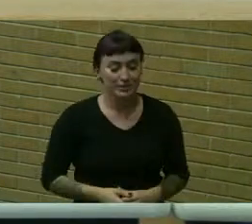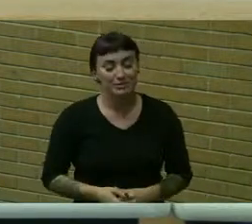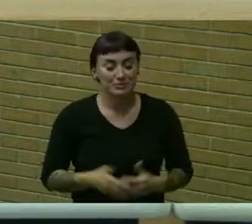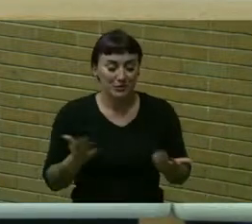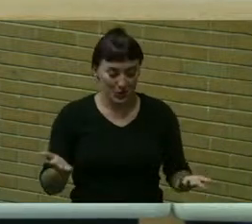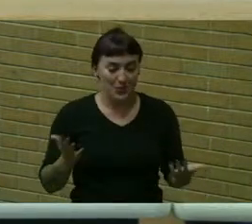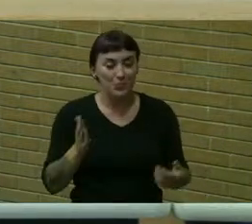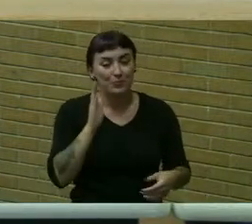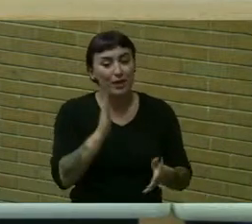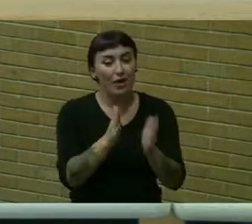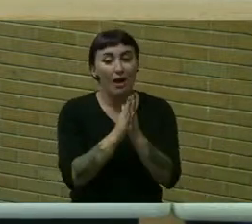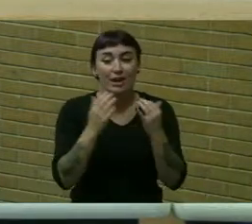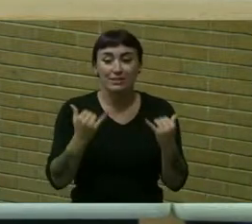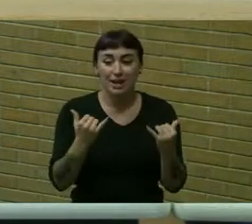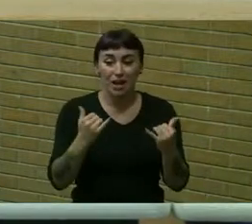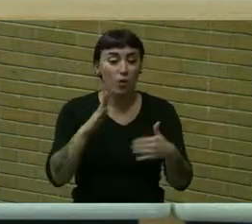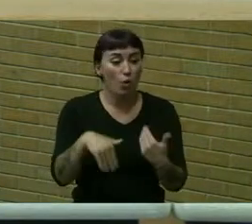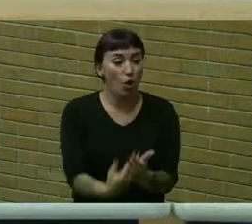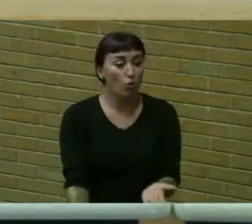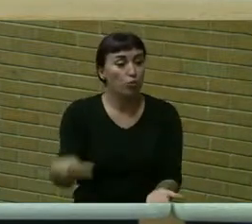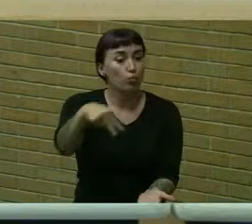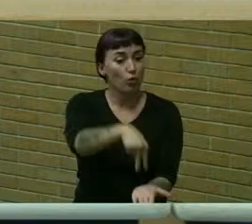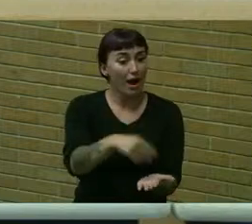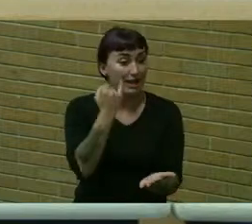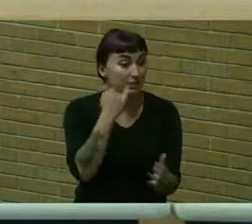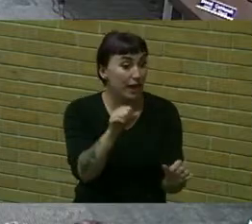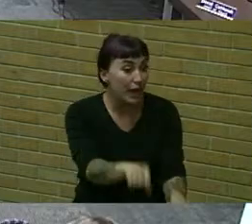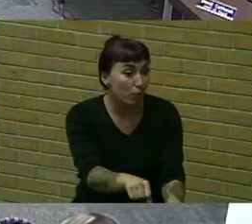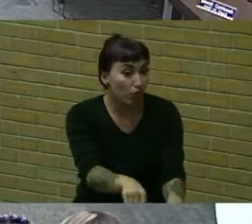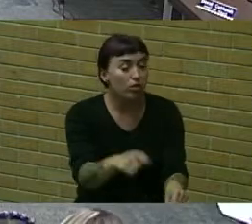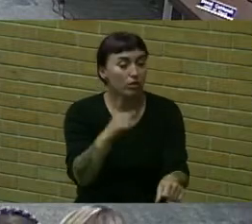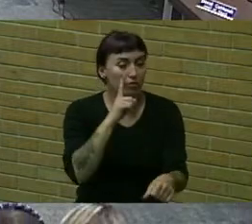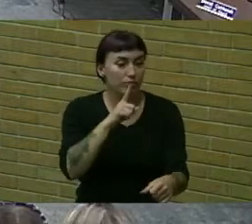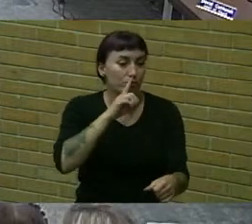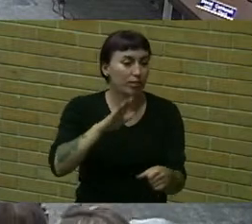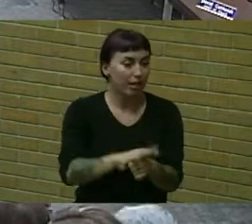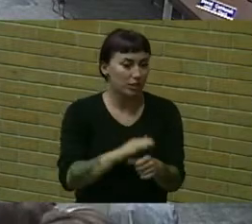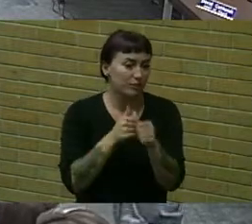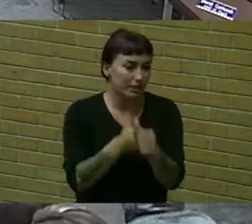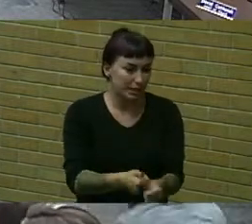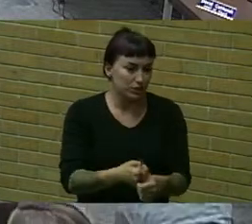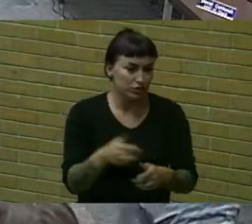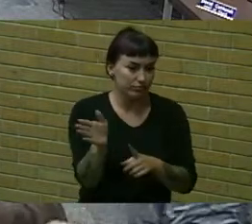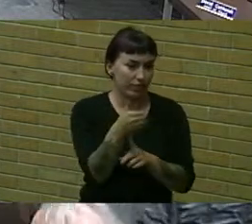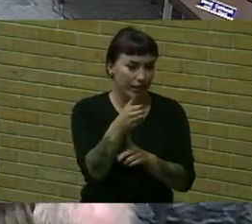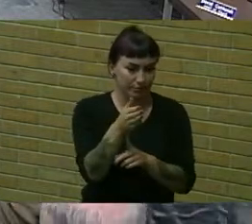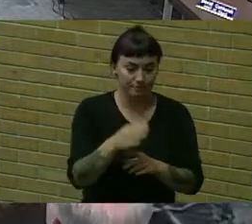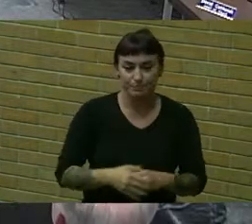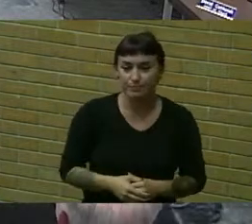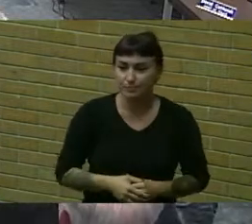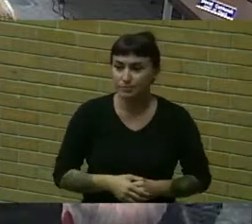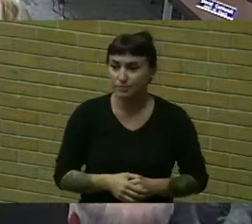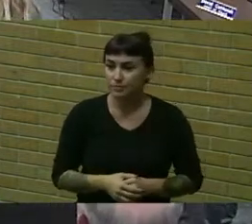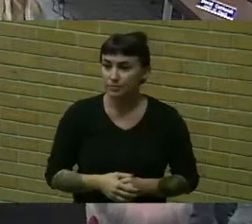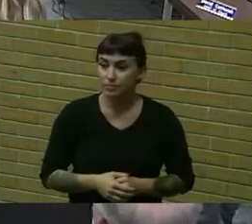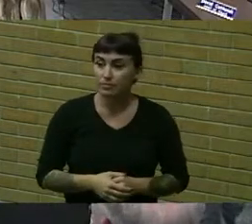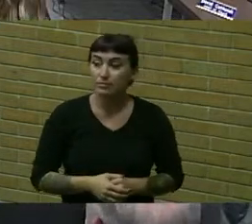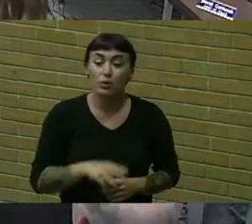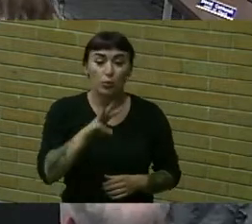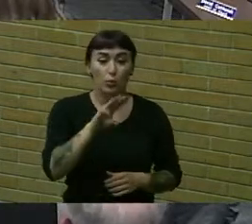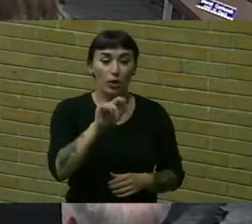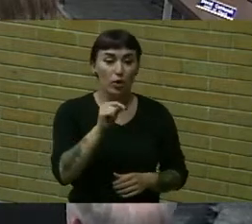So I will ask now that we all rise, if you're able to, and start the meeting with the pledge to the flag. I'll ask Councilmember Wilt to lead